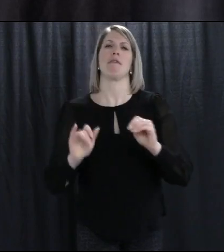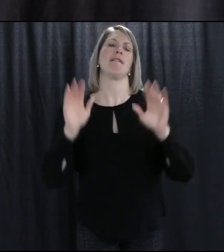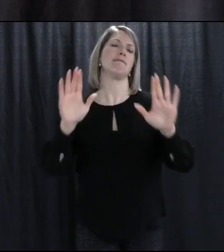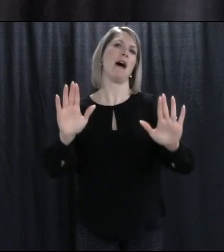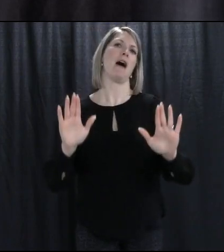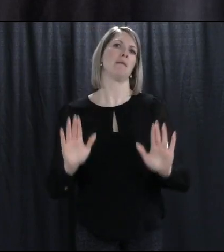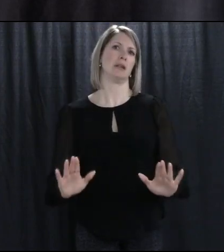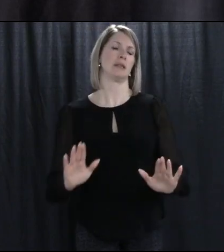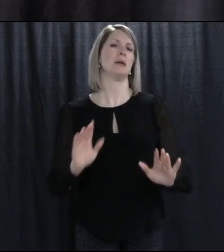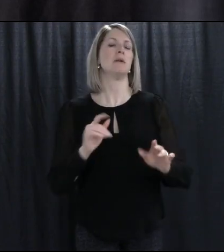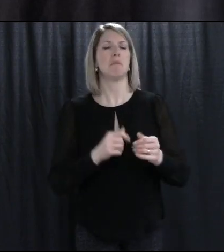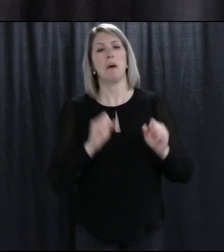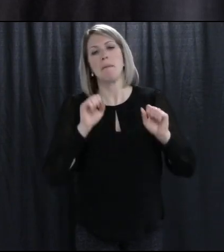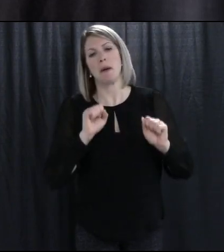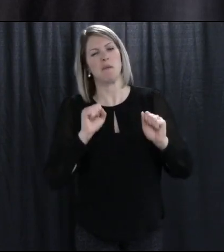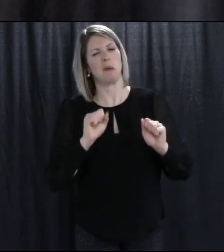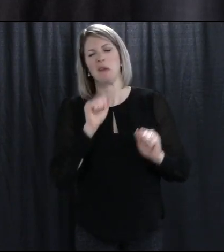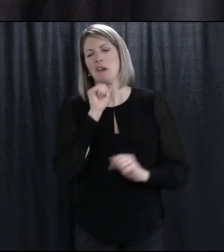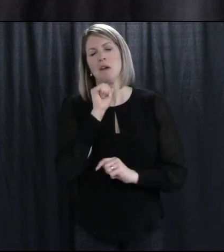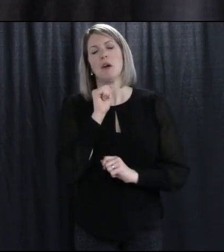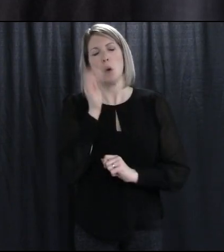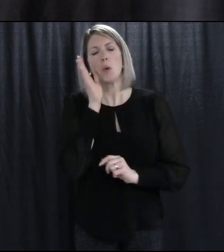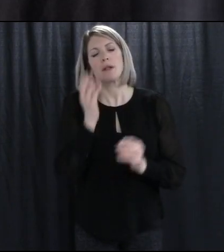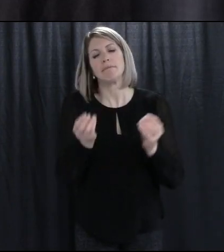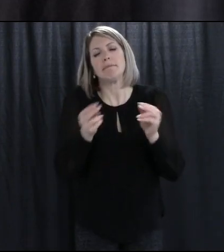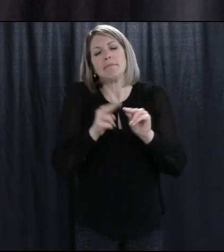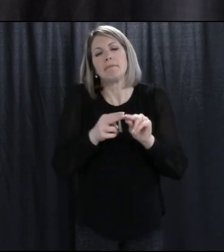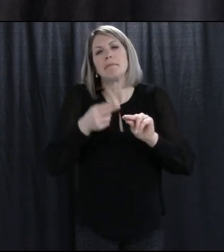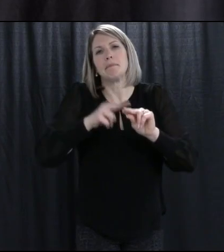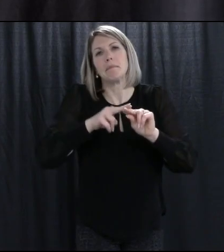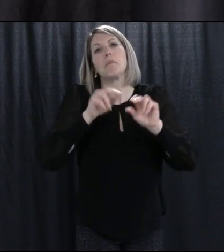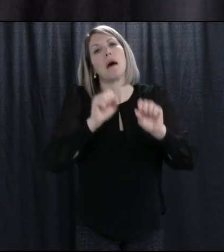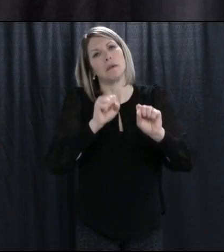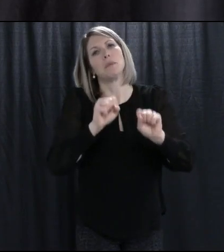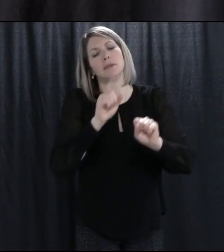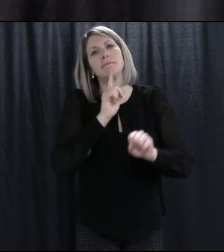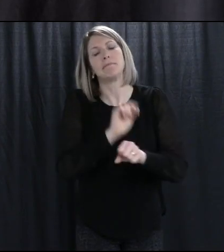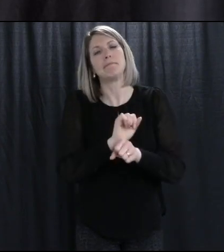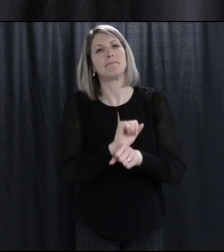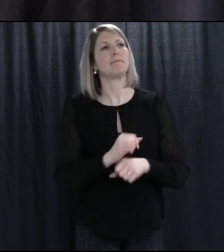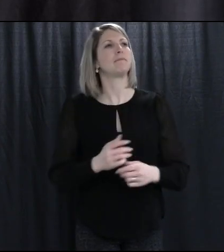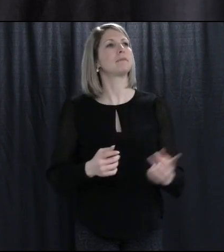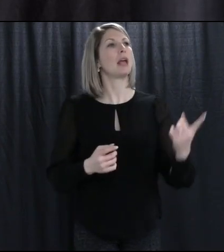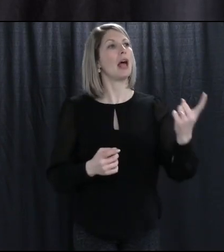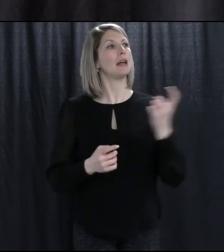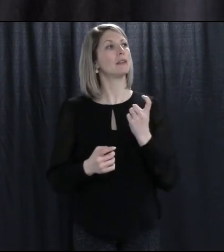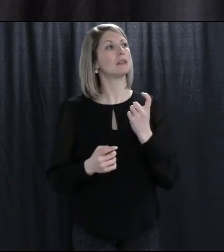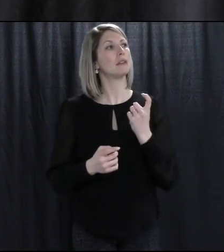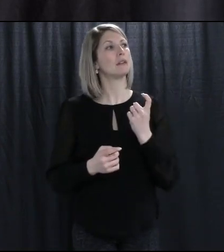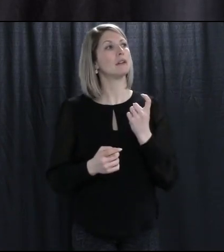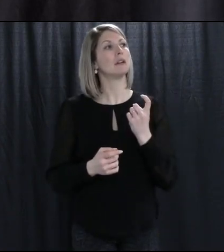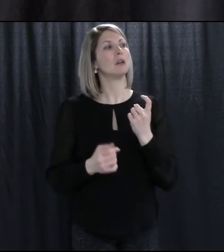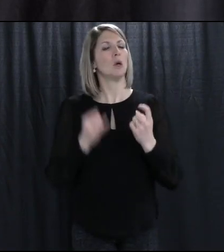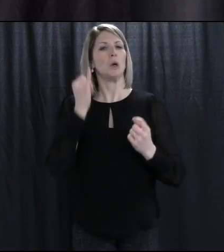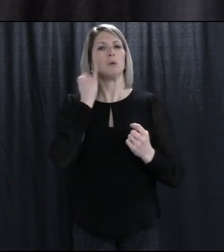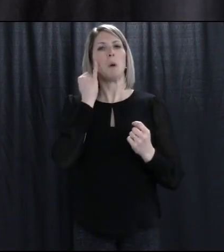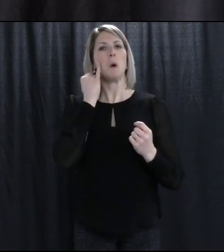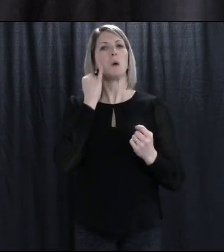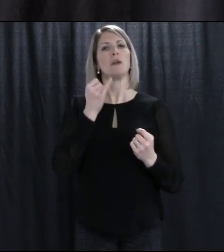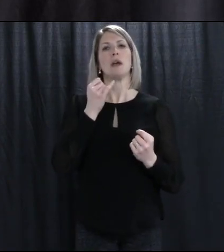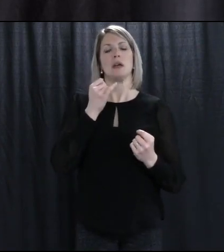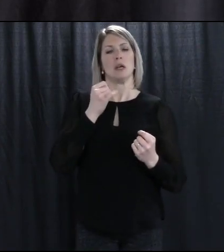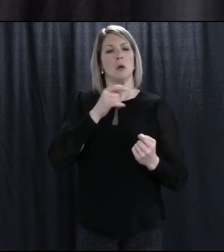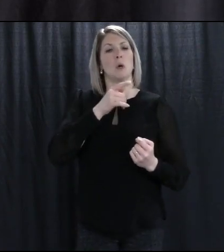to the spring. In terms of enforcing and regulating those who are going to be compliant, who is doing that? And is there